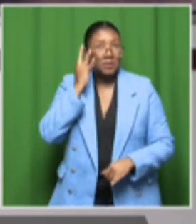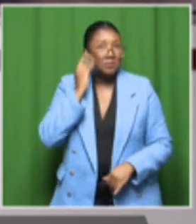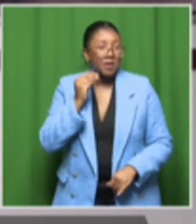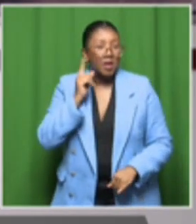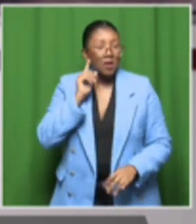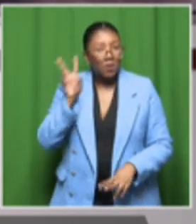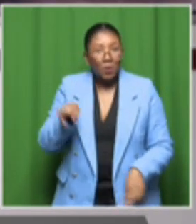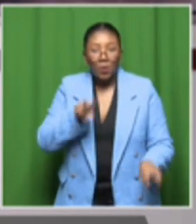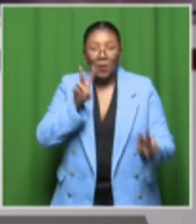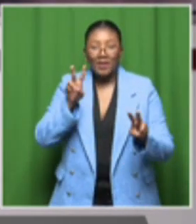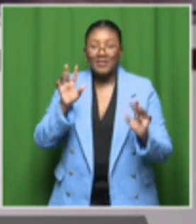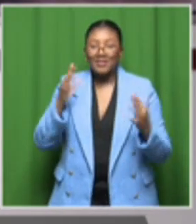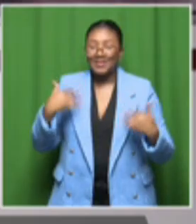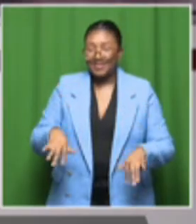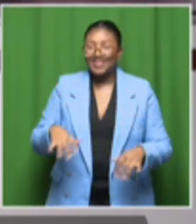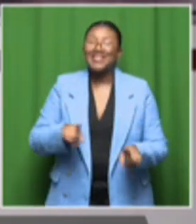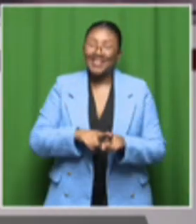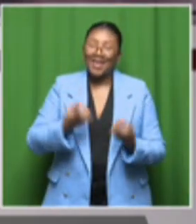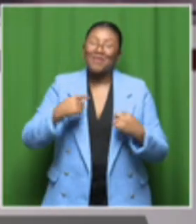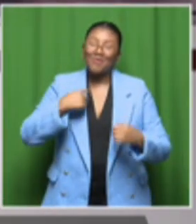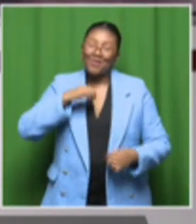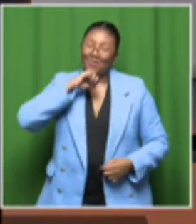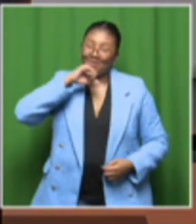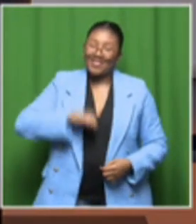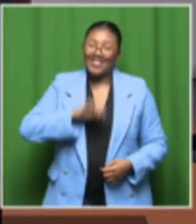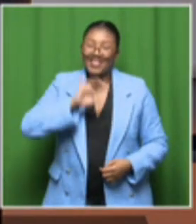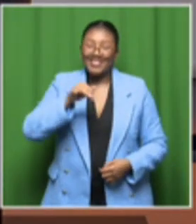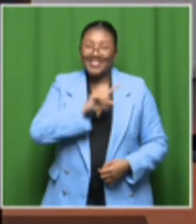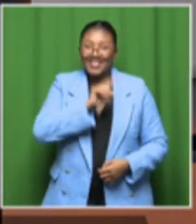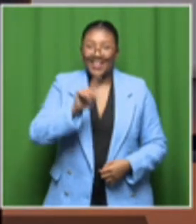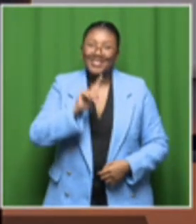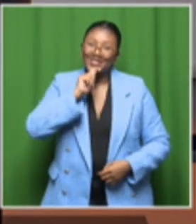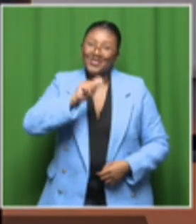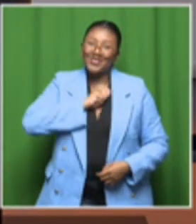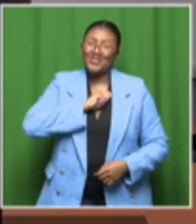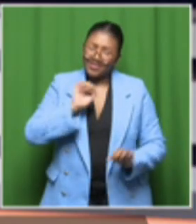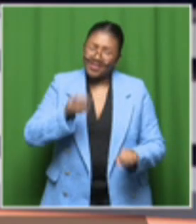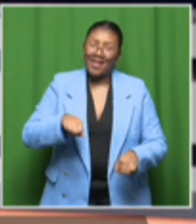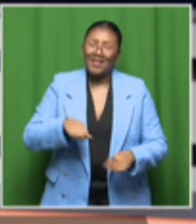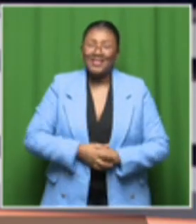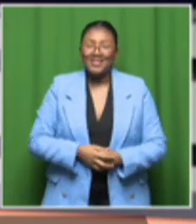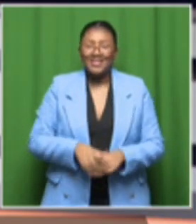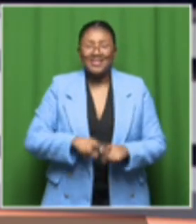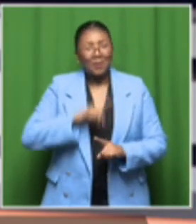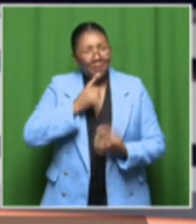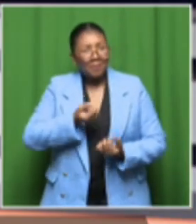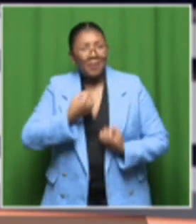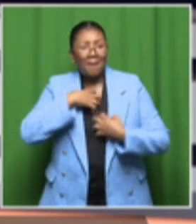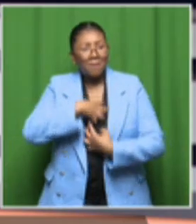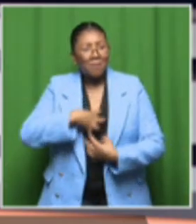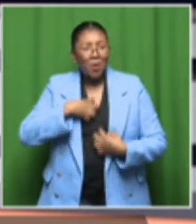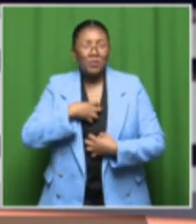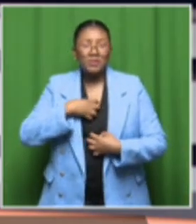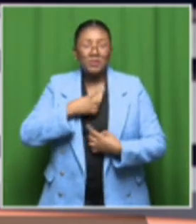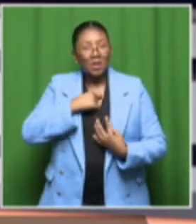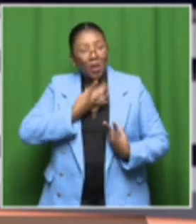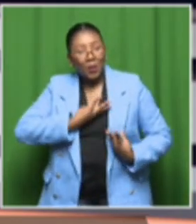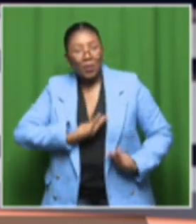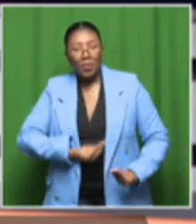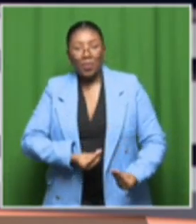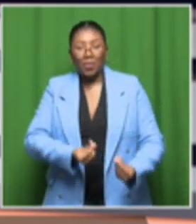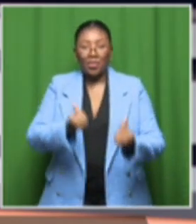yeah, the kids love jazz, man. We love jazz. It does, because it also takes you on a roller coaster of emotions, right? And there's healing. So if you're going to delve